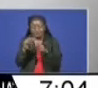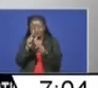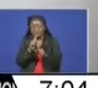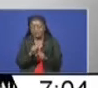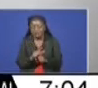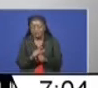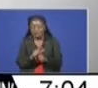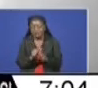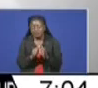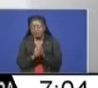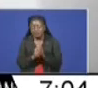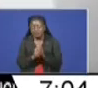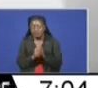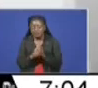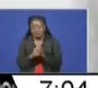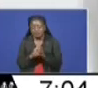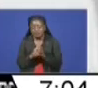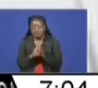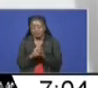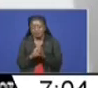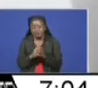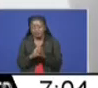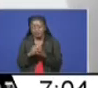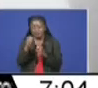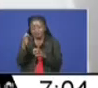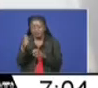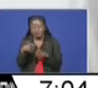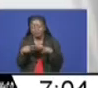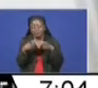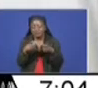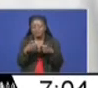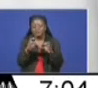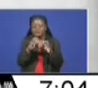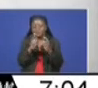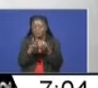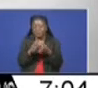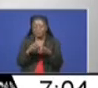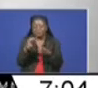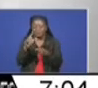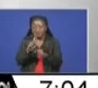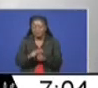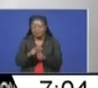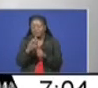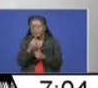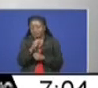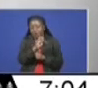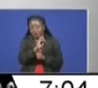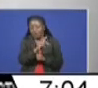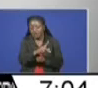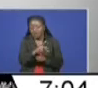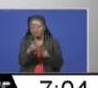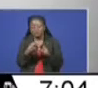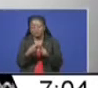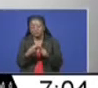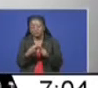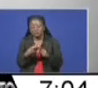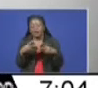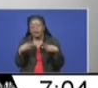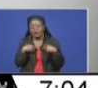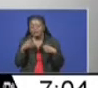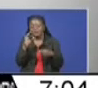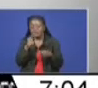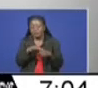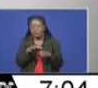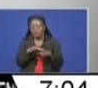Labor the okay to go ahead and conduct the polls, and then we ought to give